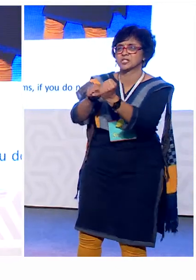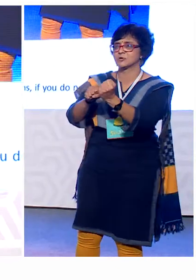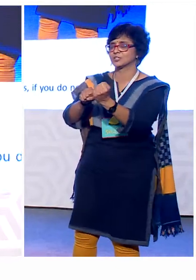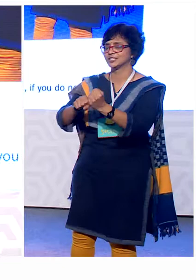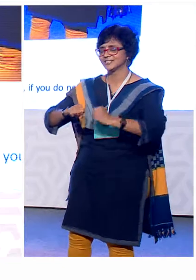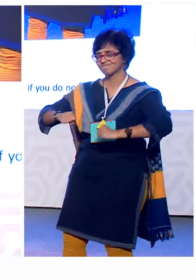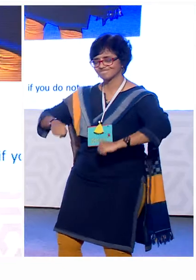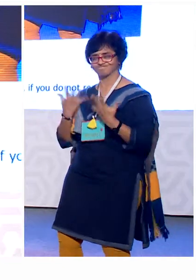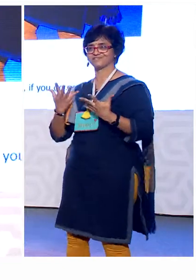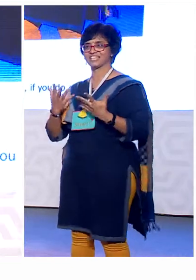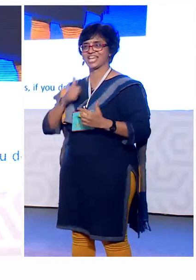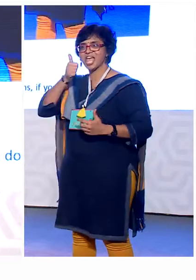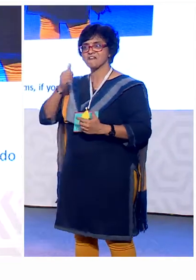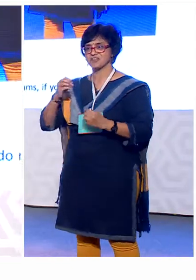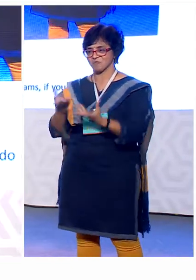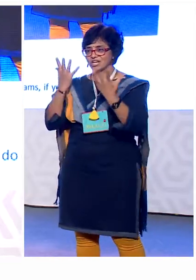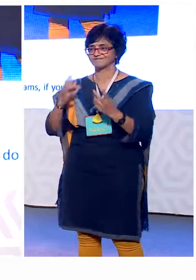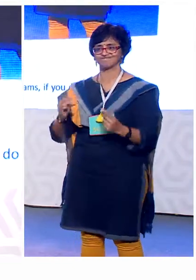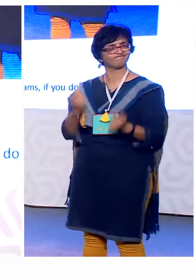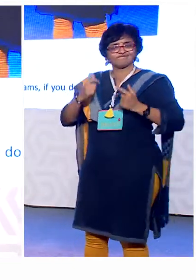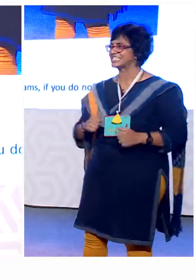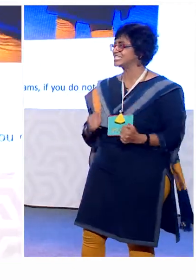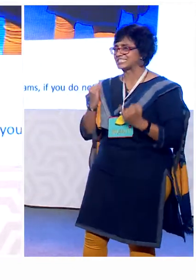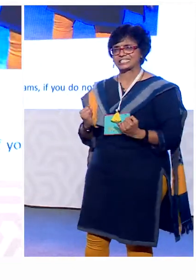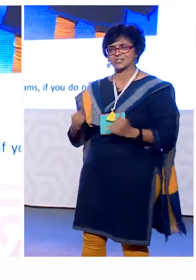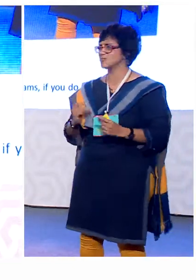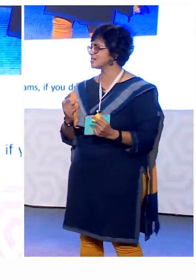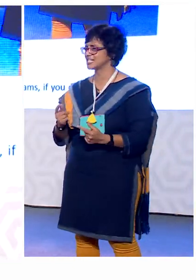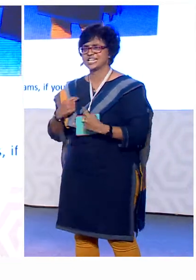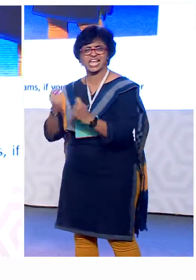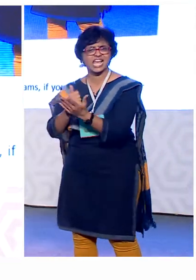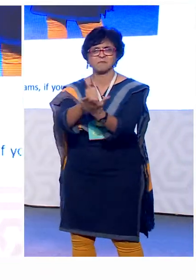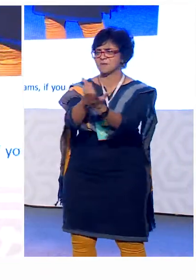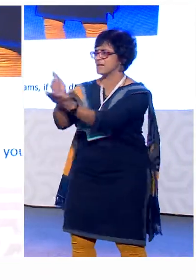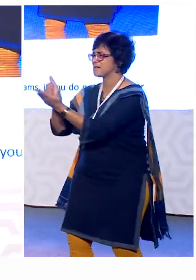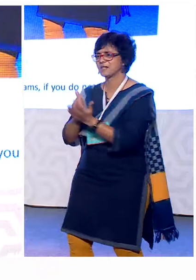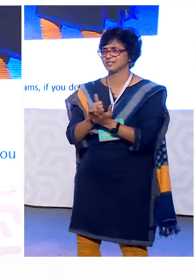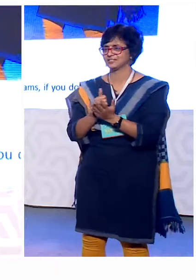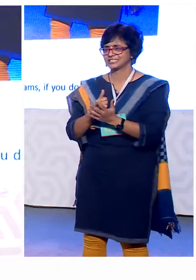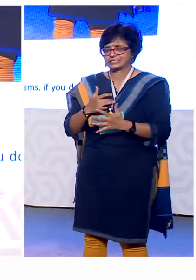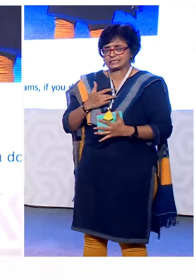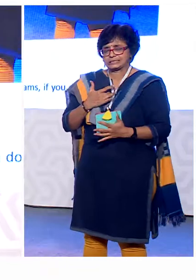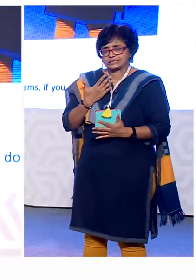morning and do the same thing over and over again, because it's not easy being a special needs parent. It's not easy doing this kind of work.